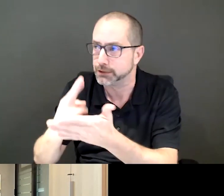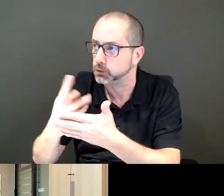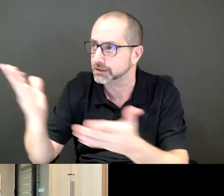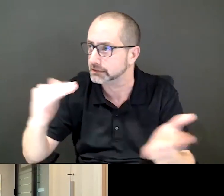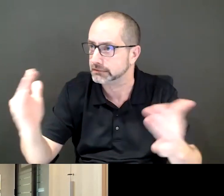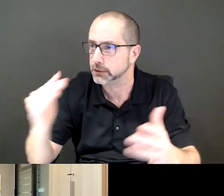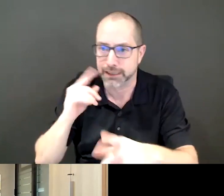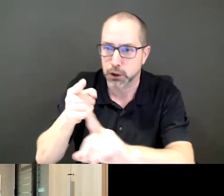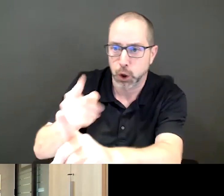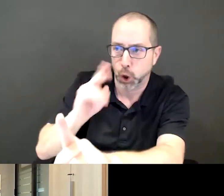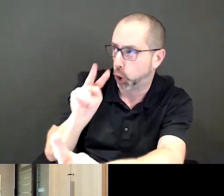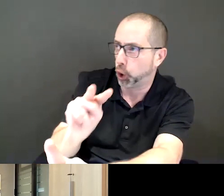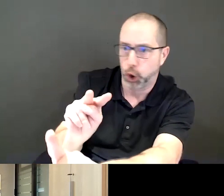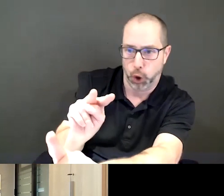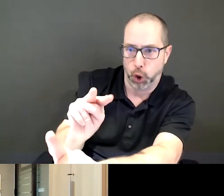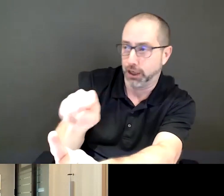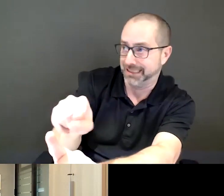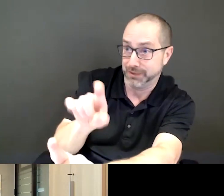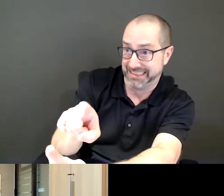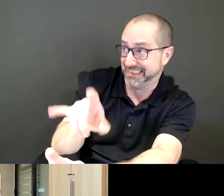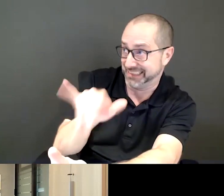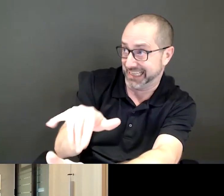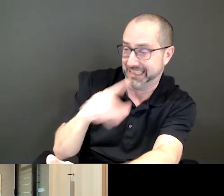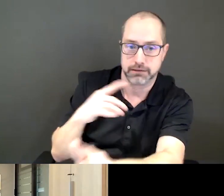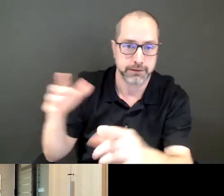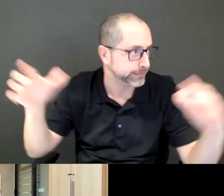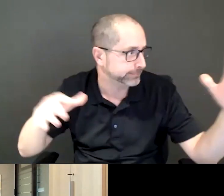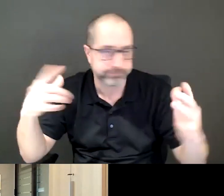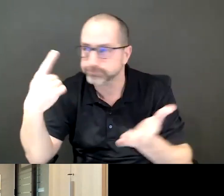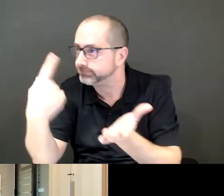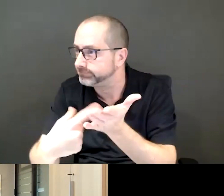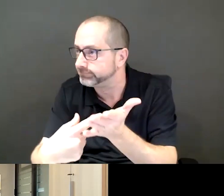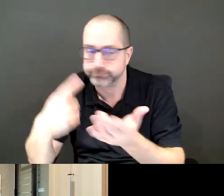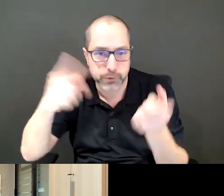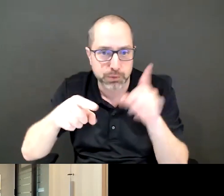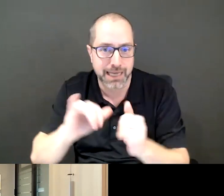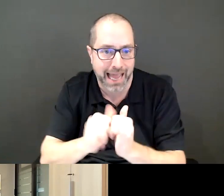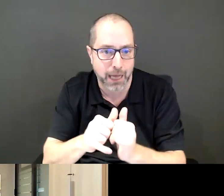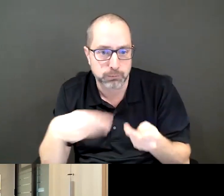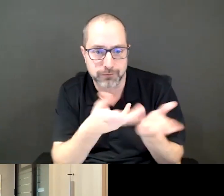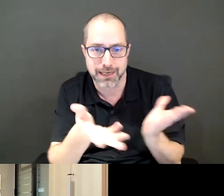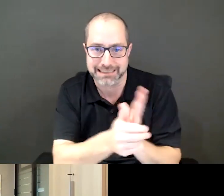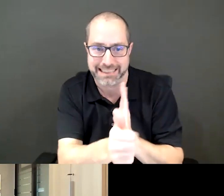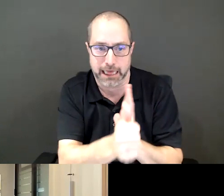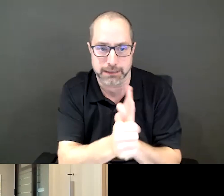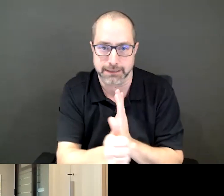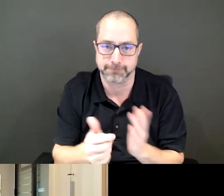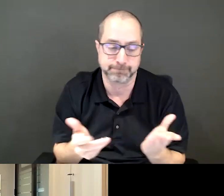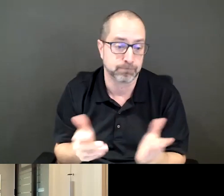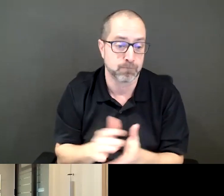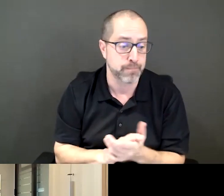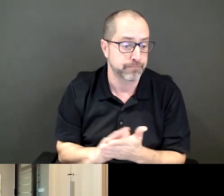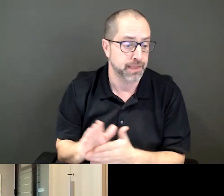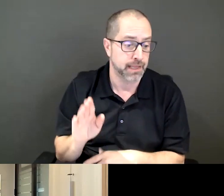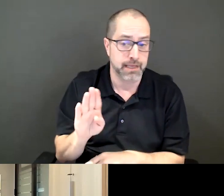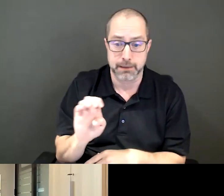we can close that gap between the skills available and the skills that are needed in the workforce. I couldn't agree with you more, especially when we also